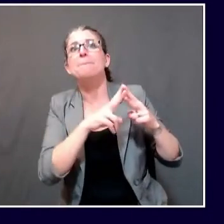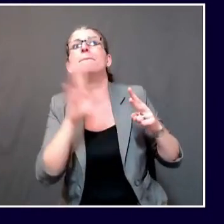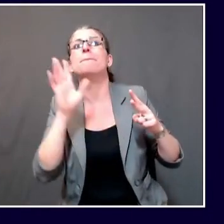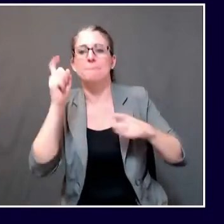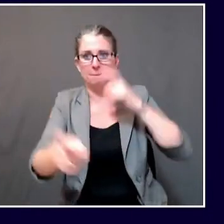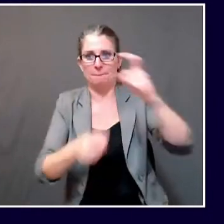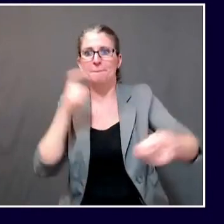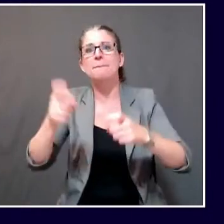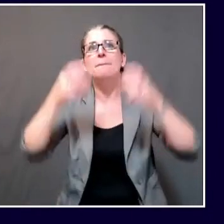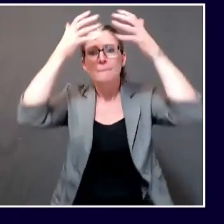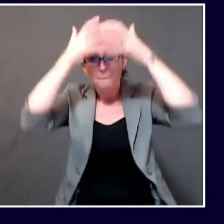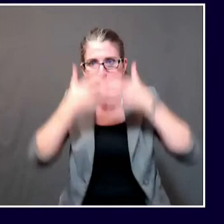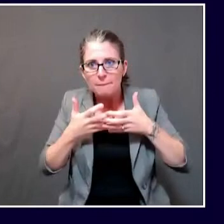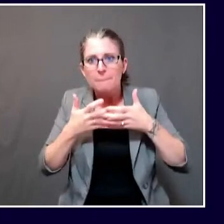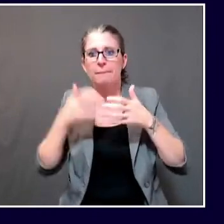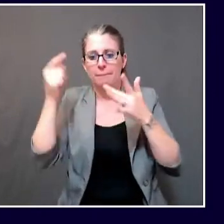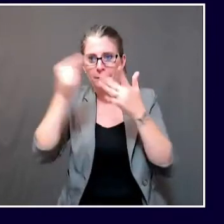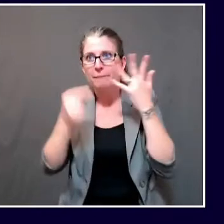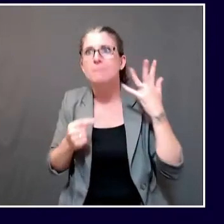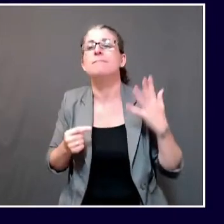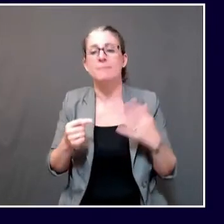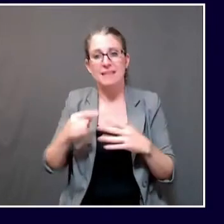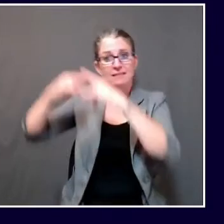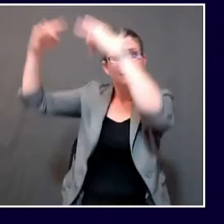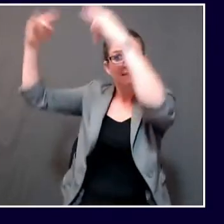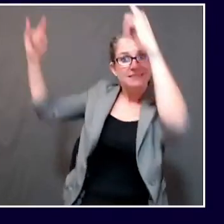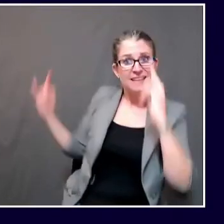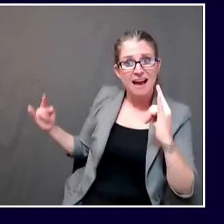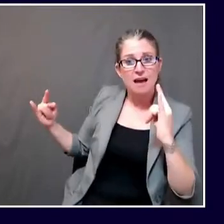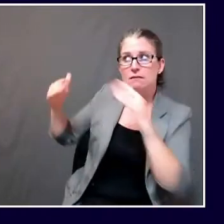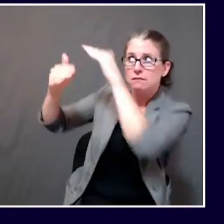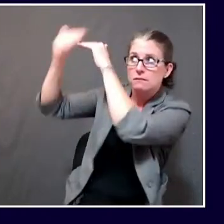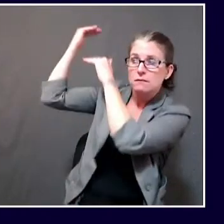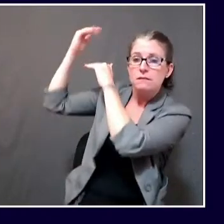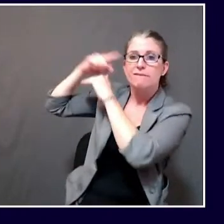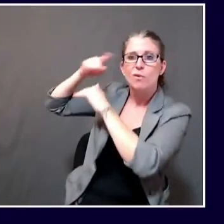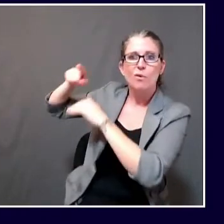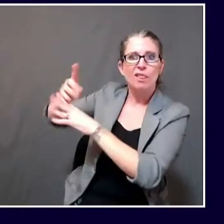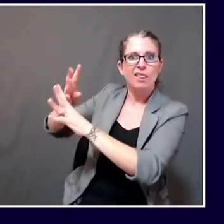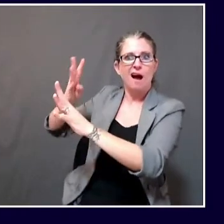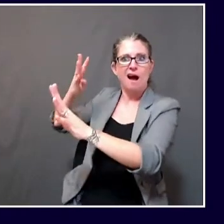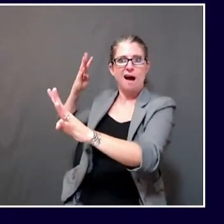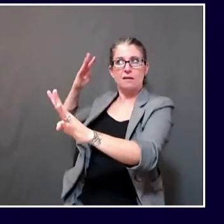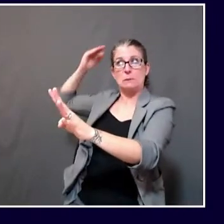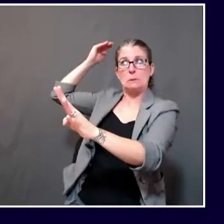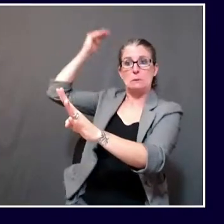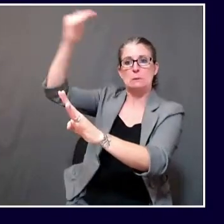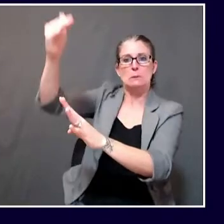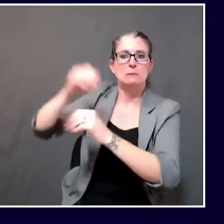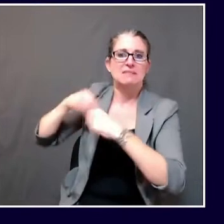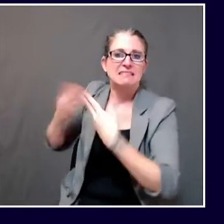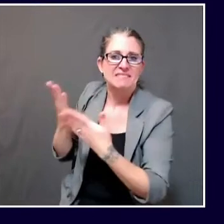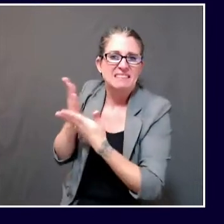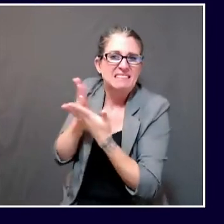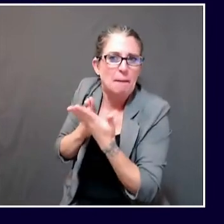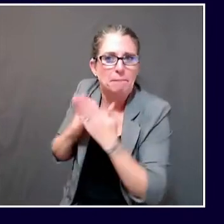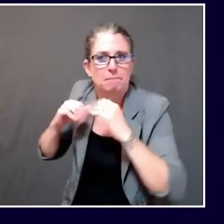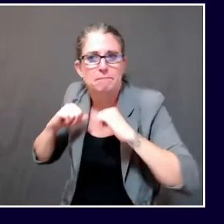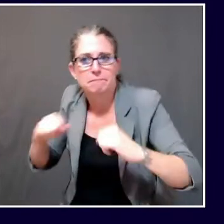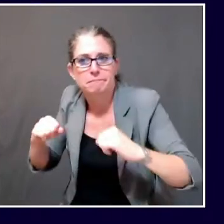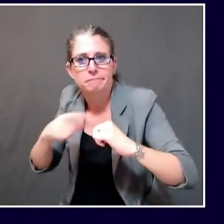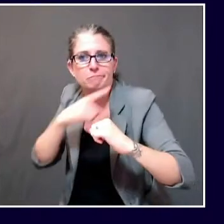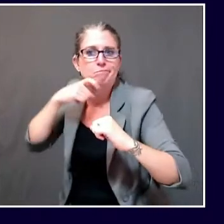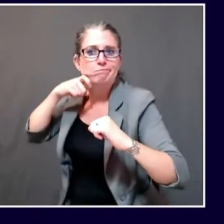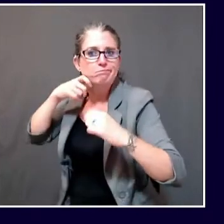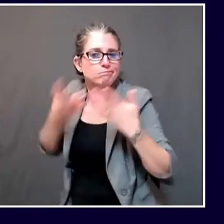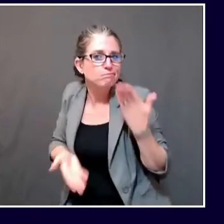for later use for other writing situations that they may come across in the course of their daily lives. Voters are strongly encouraged to